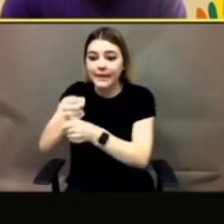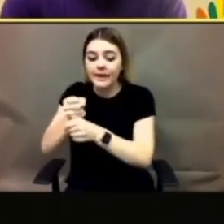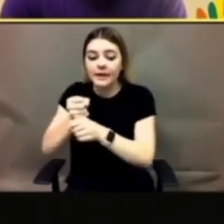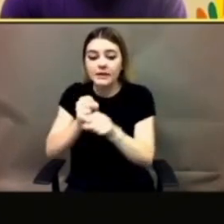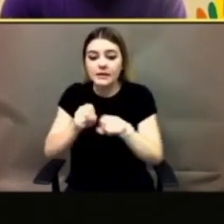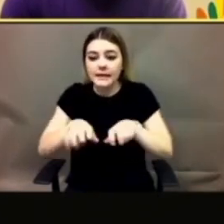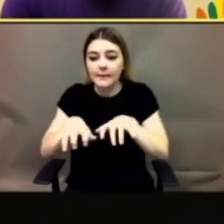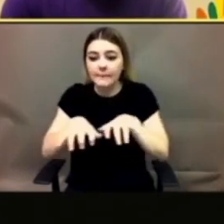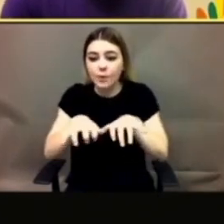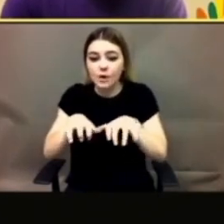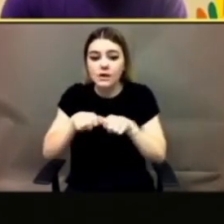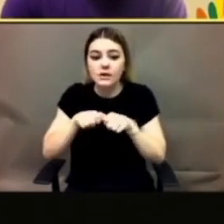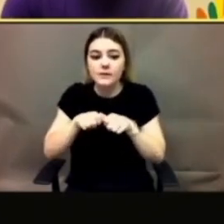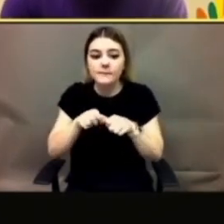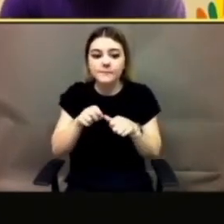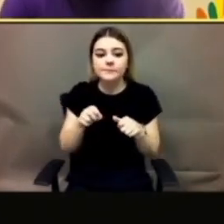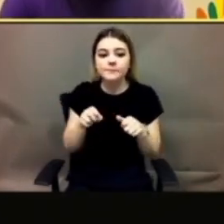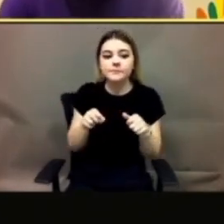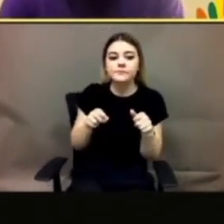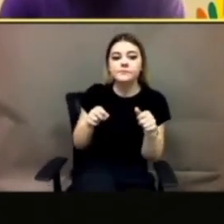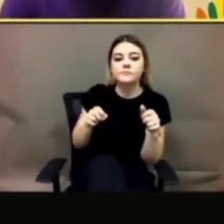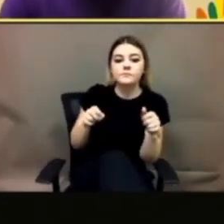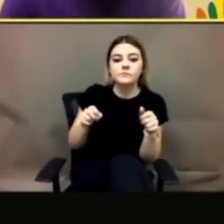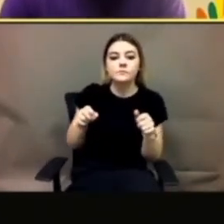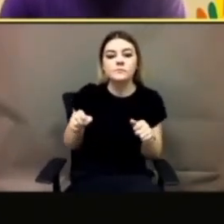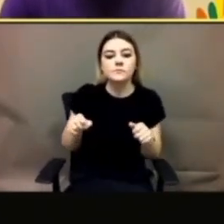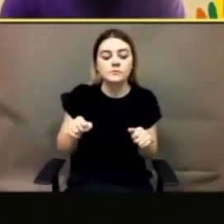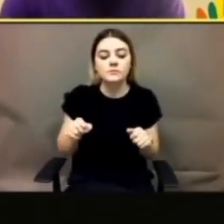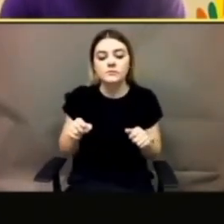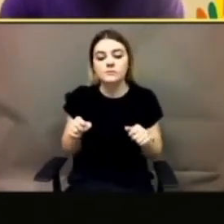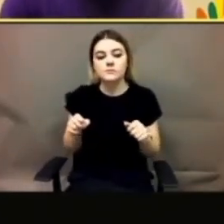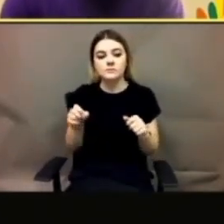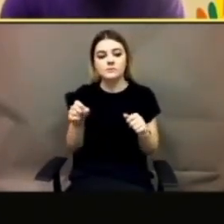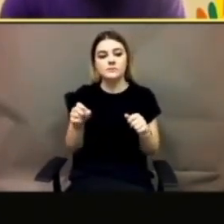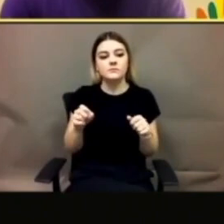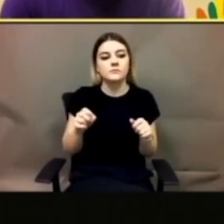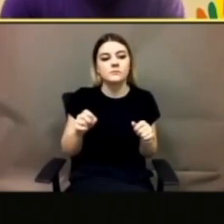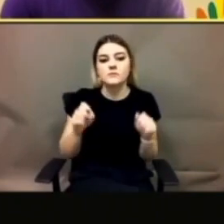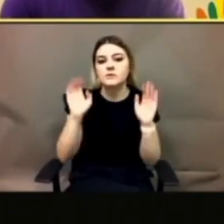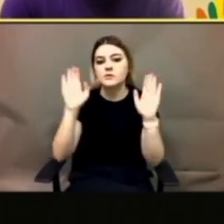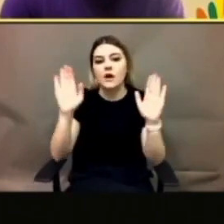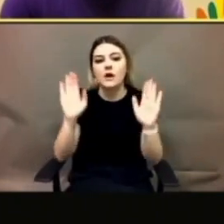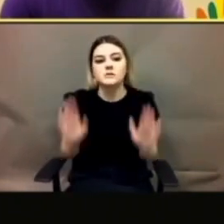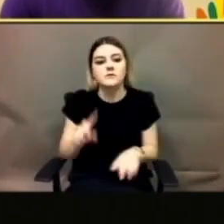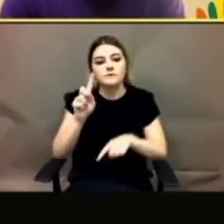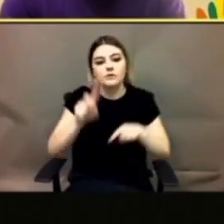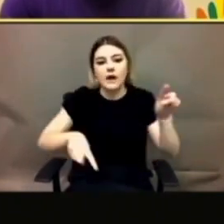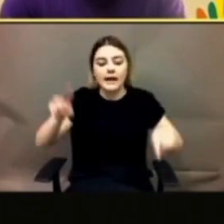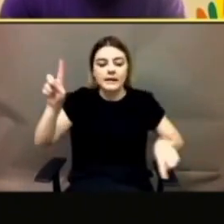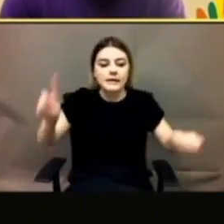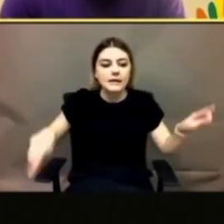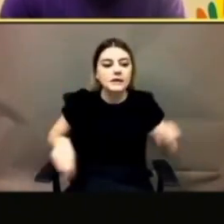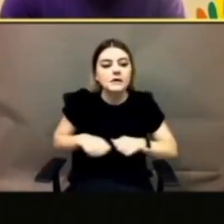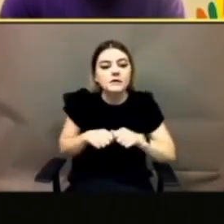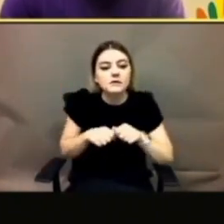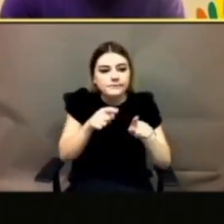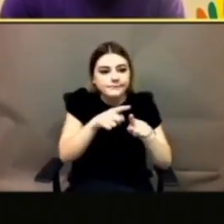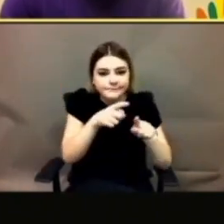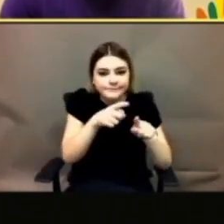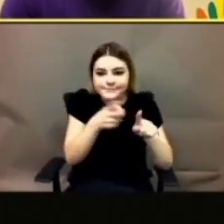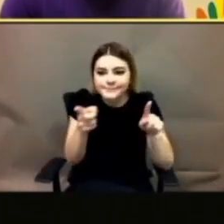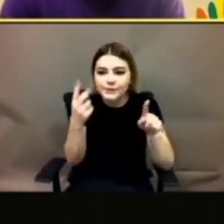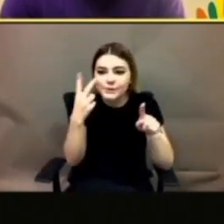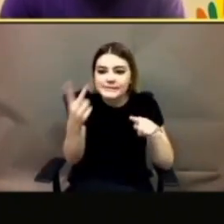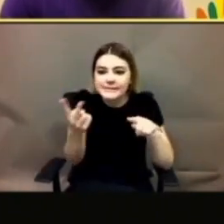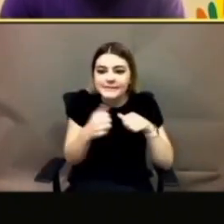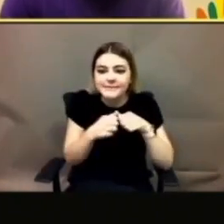So there's an awesome variety of them. There's a piano app and an audio sampler for making music, and then several more.